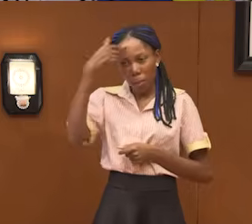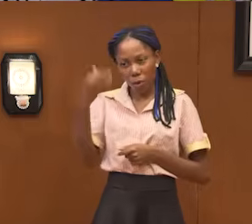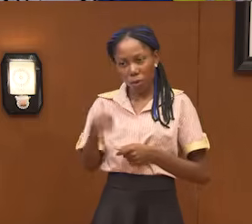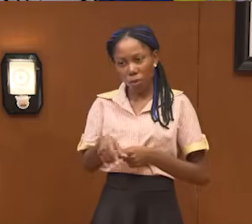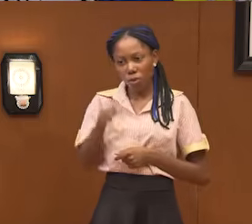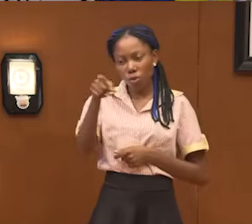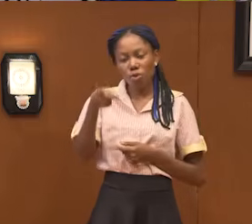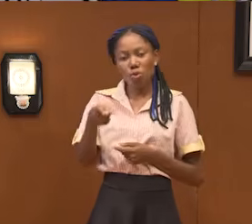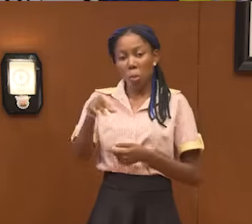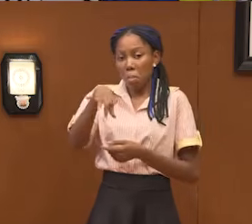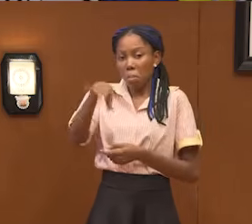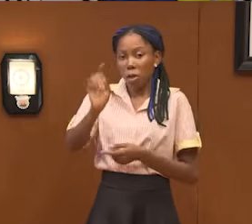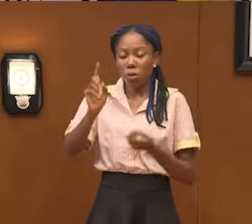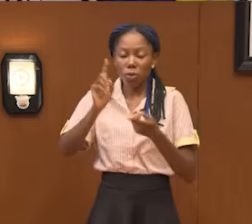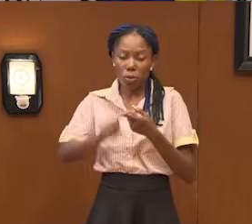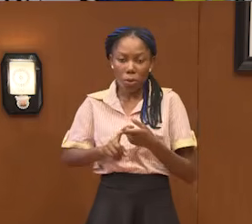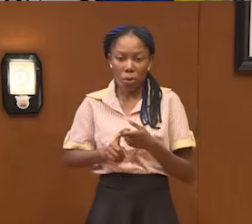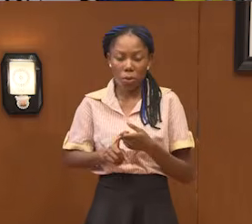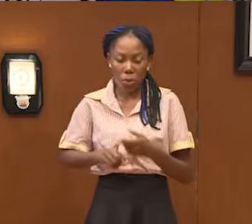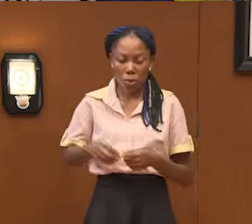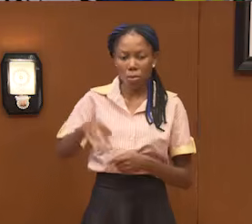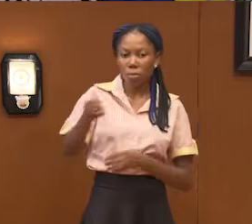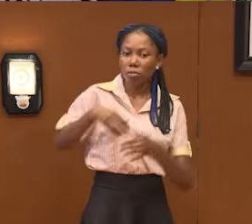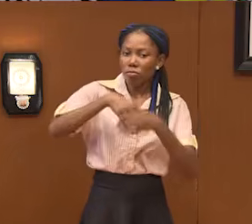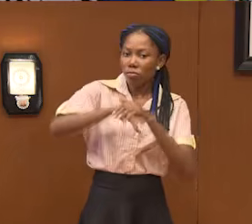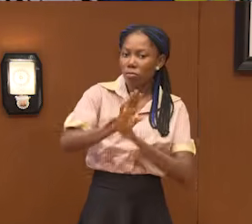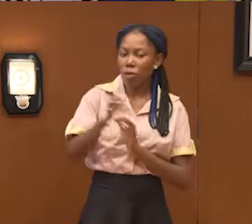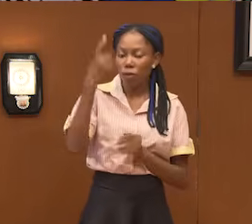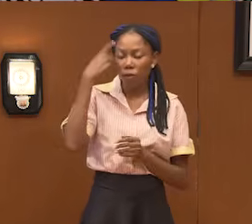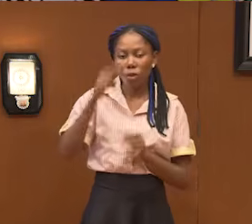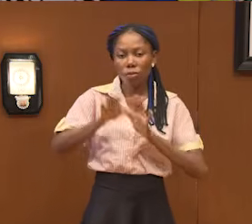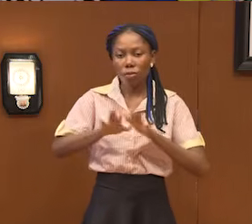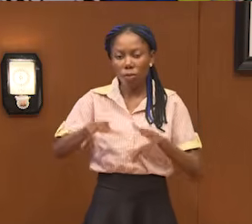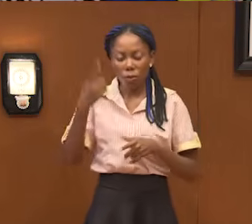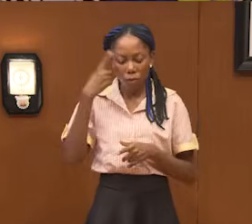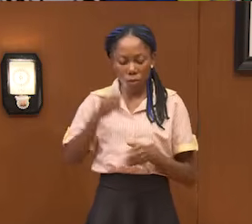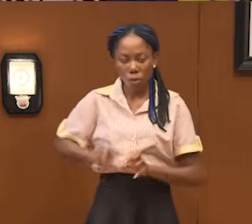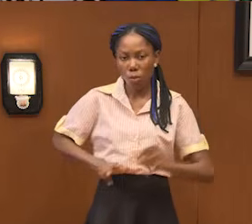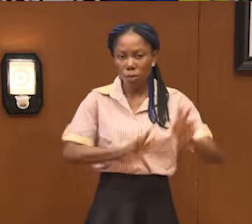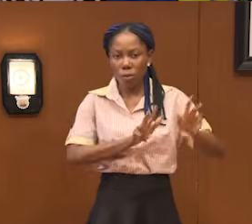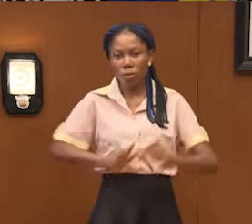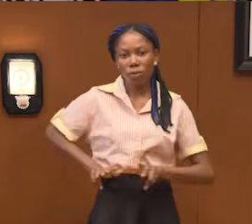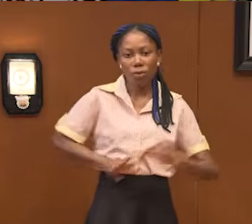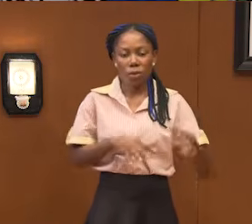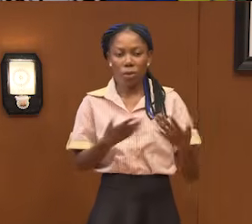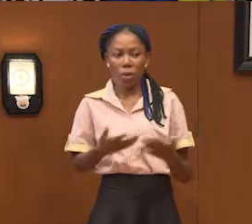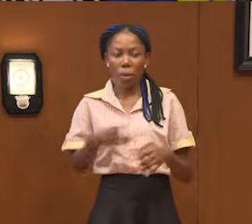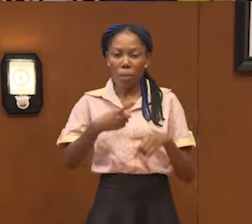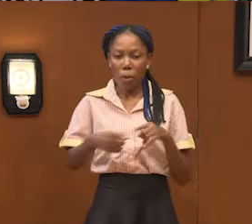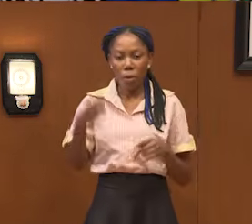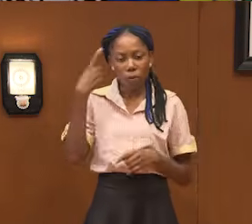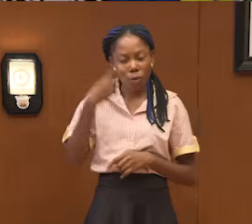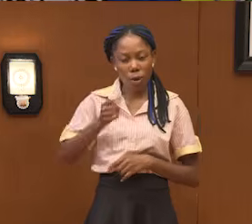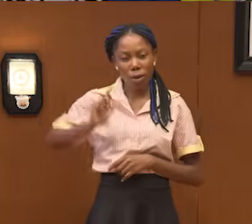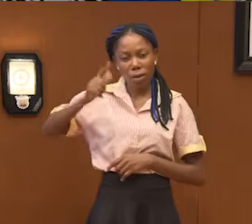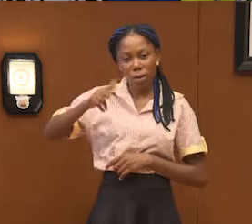them in a school where they have to be taking transport fare. No. So these are things that can be addressed right now. Okay. But maybe in 3 months'